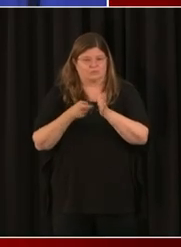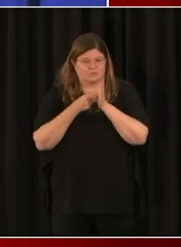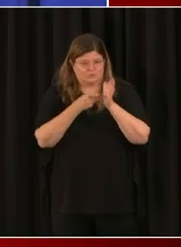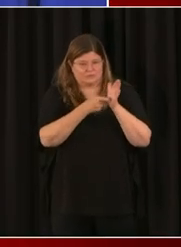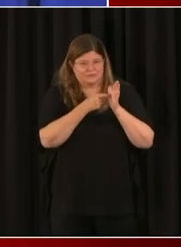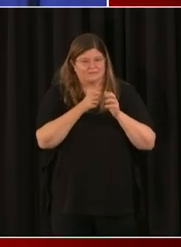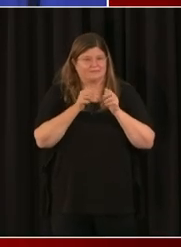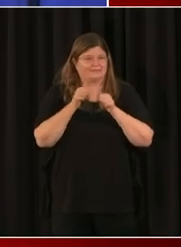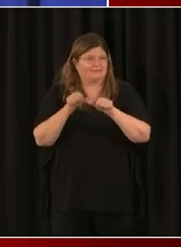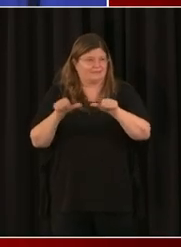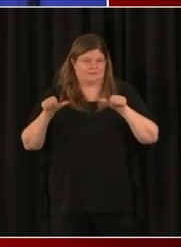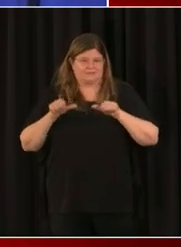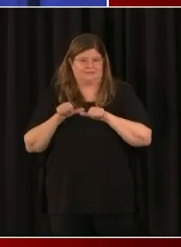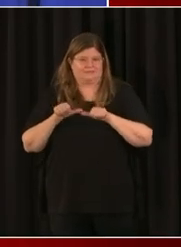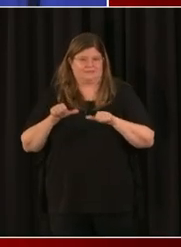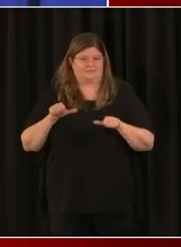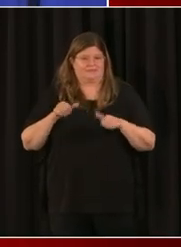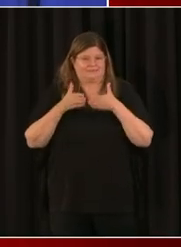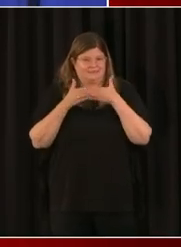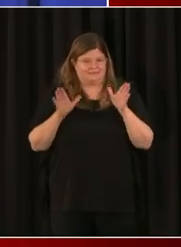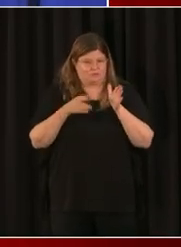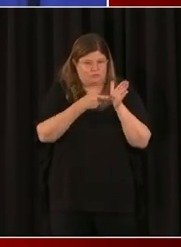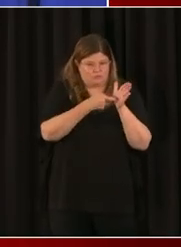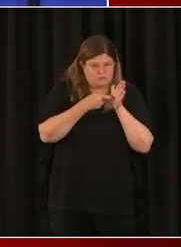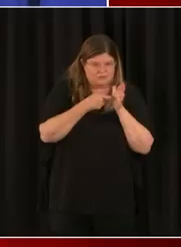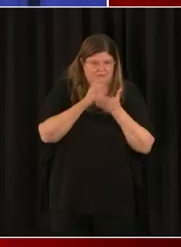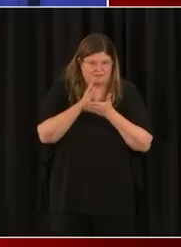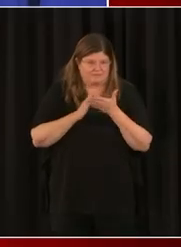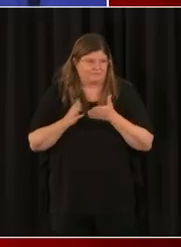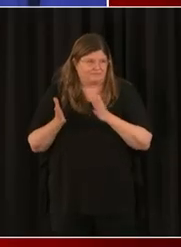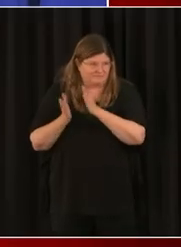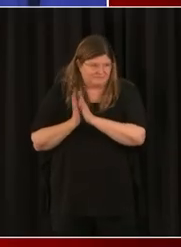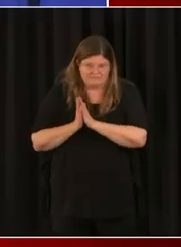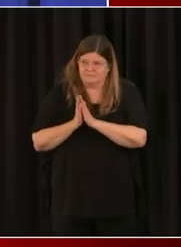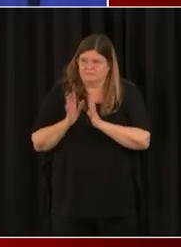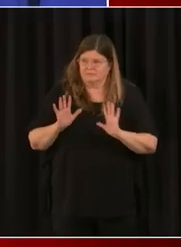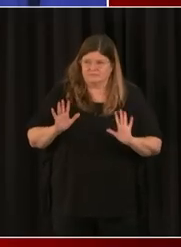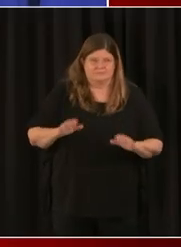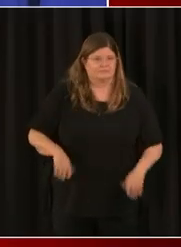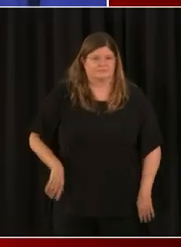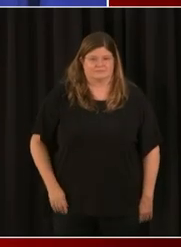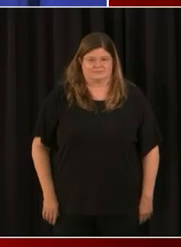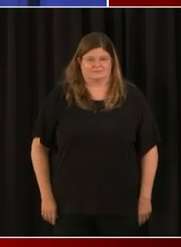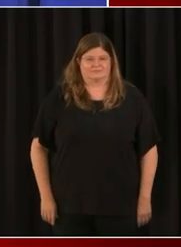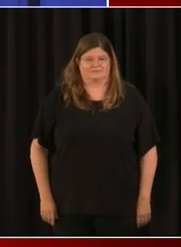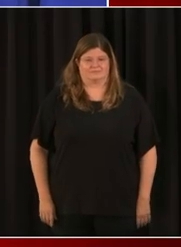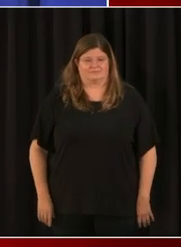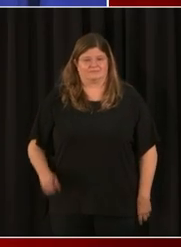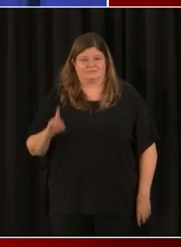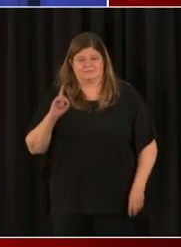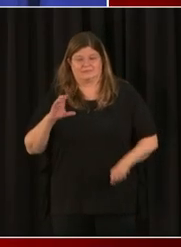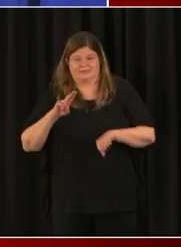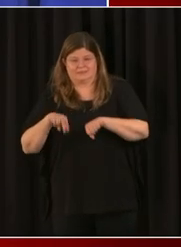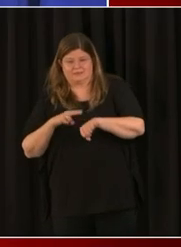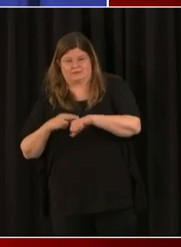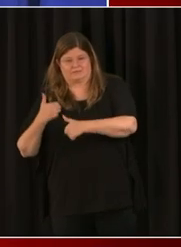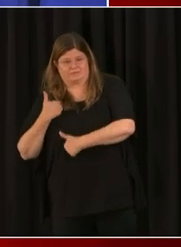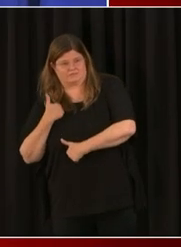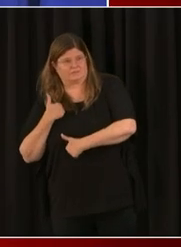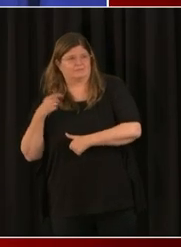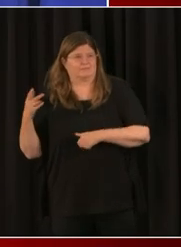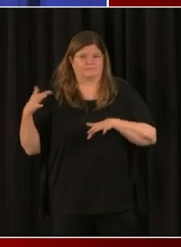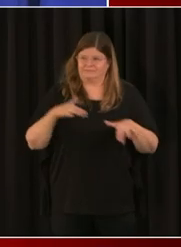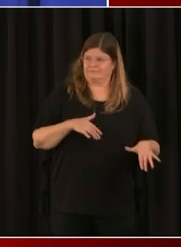restricted areas generally require somebody to manage, and that's how our DC National Guard can be